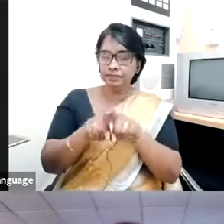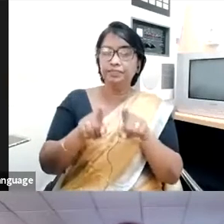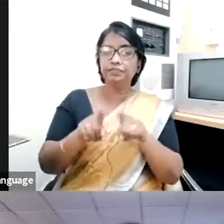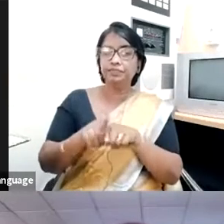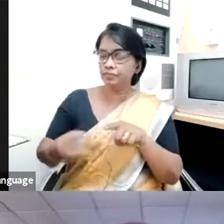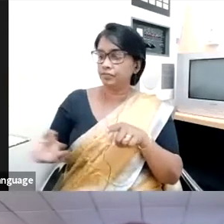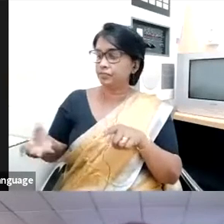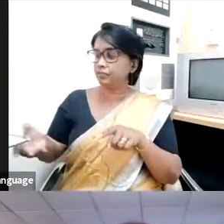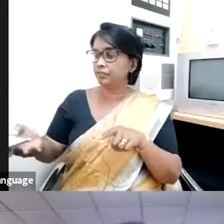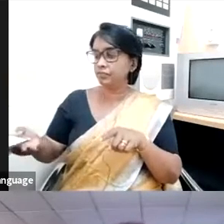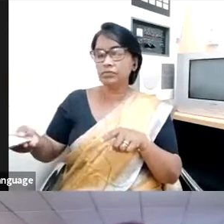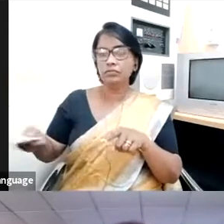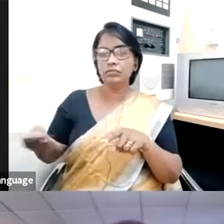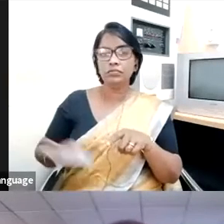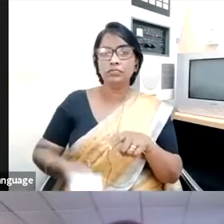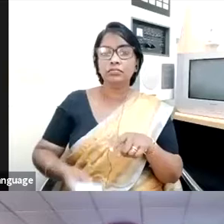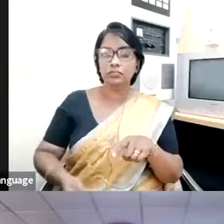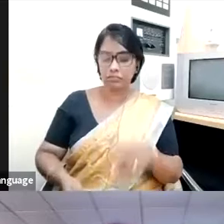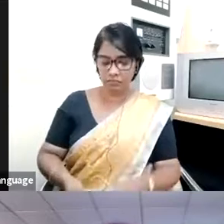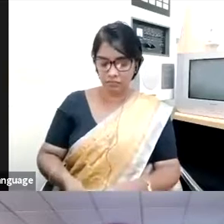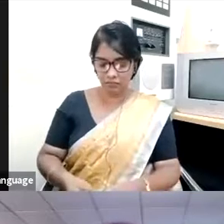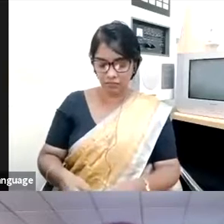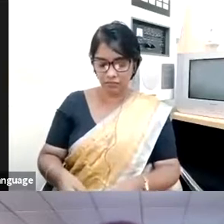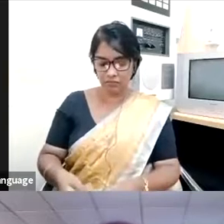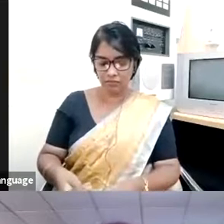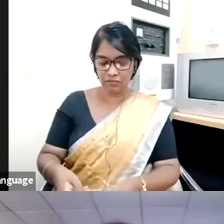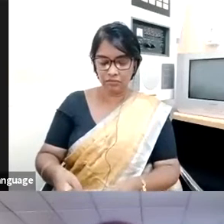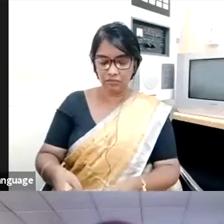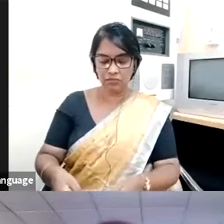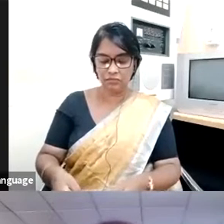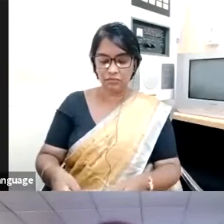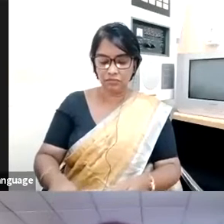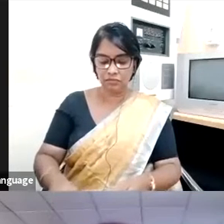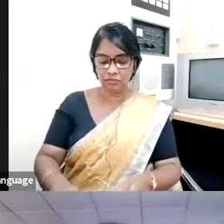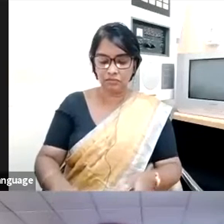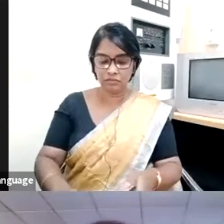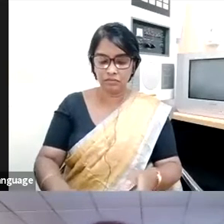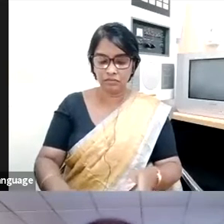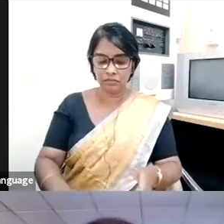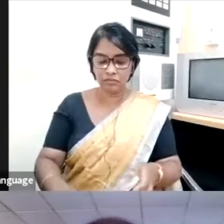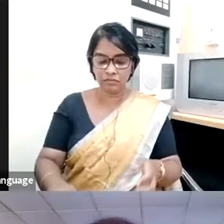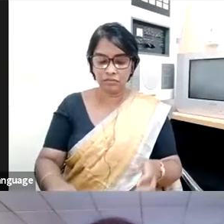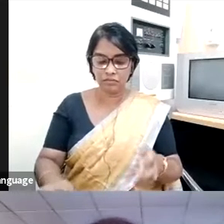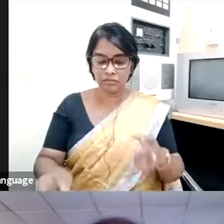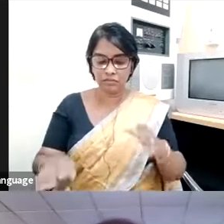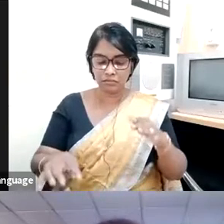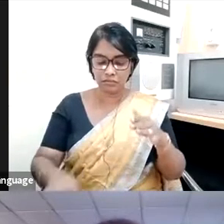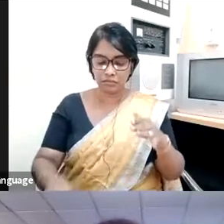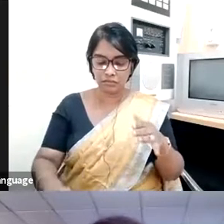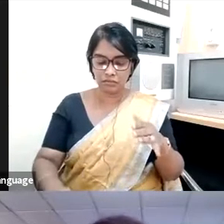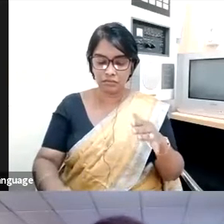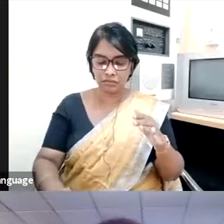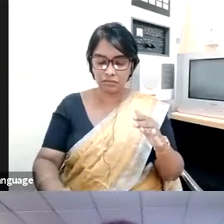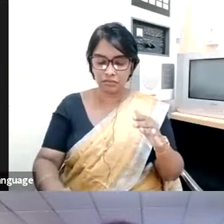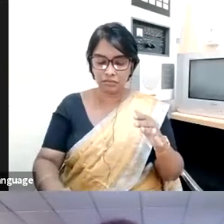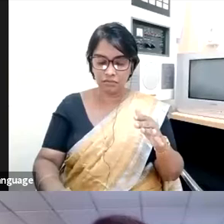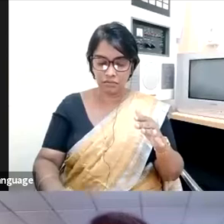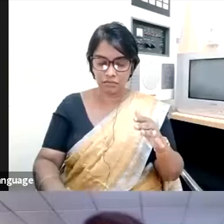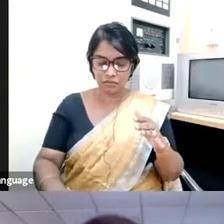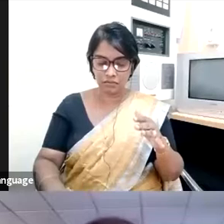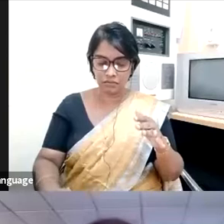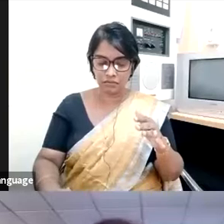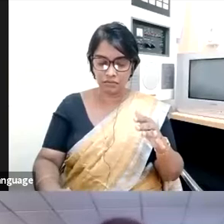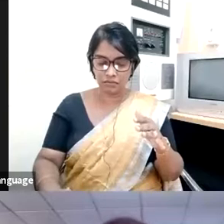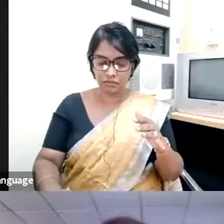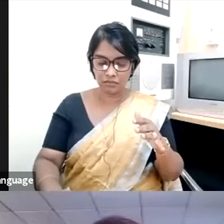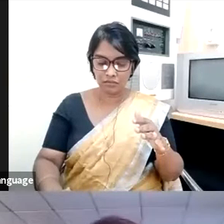maybe an agency that will give you the guidance, not just ad hoc and then say, I planted 1,000 trees or 1,000,000 trees,